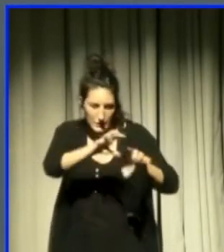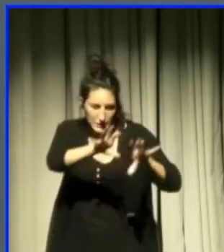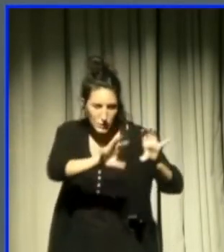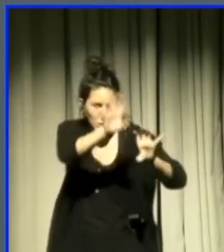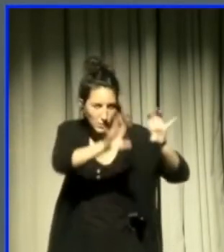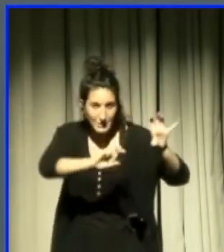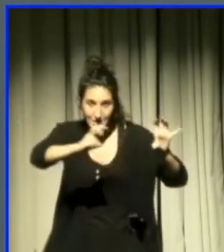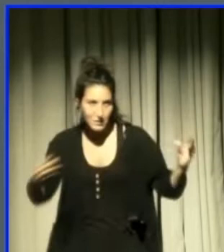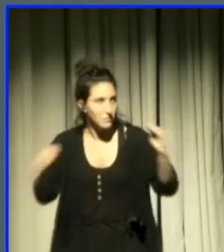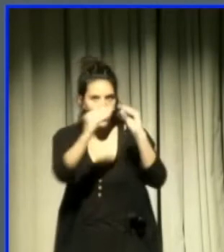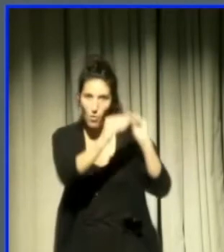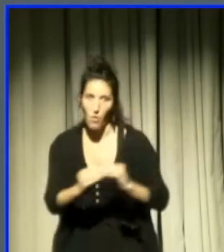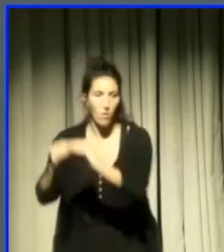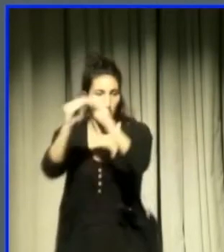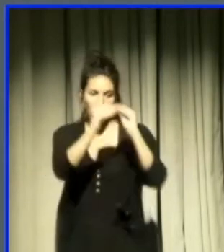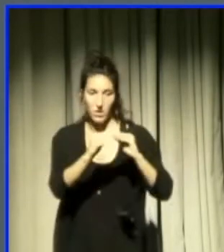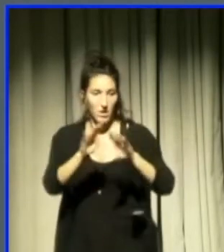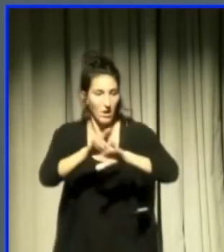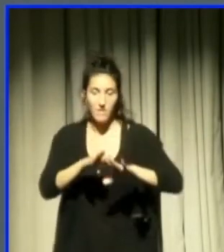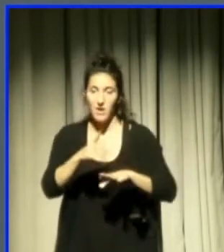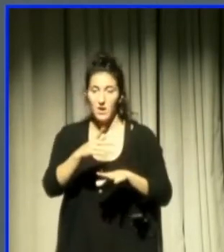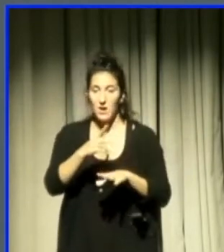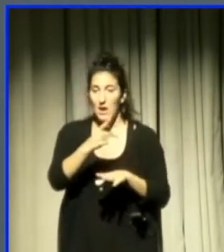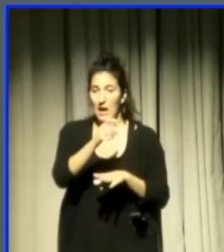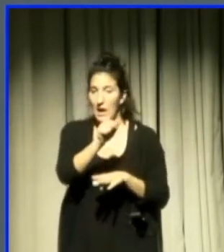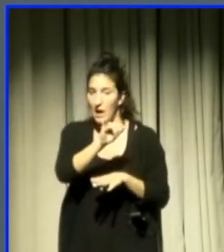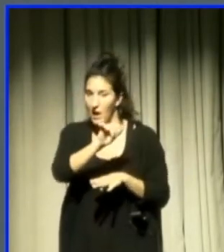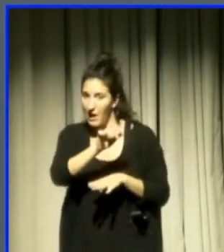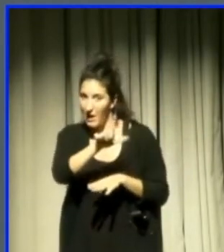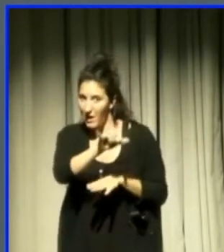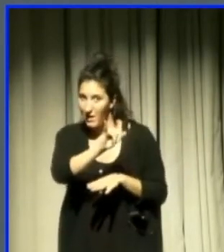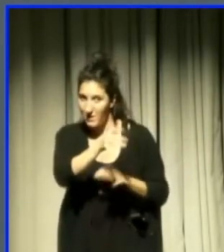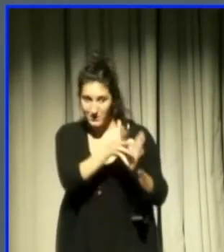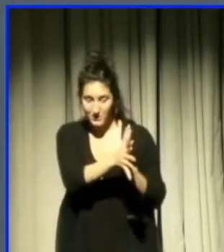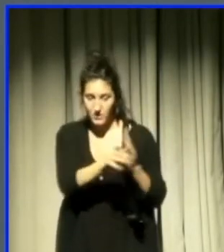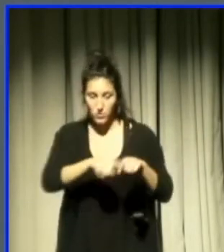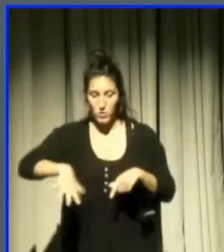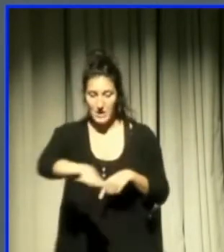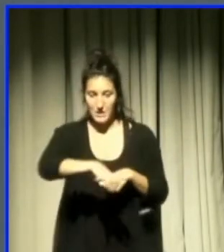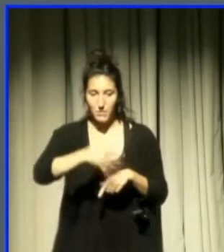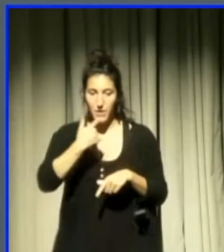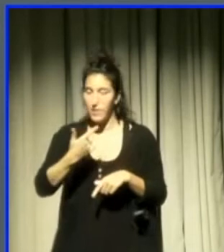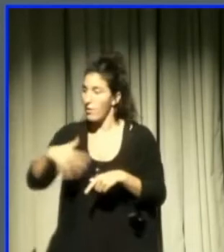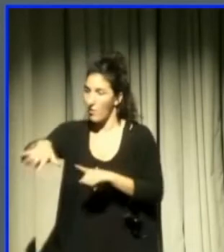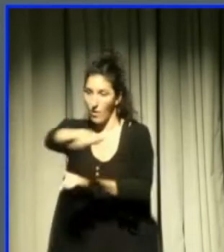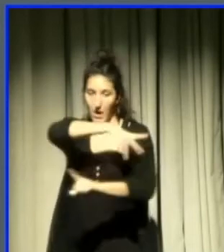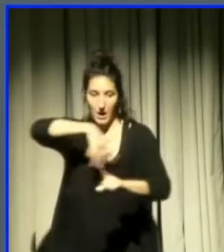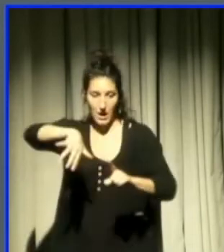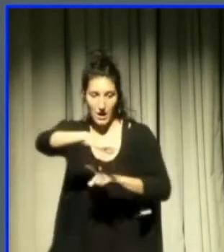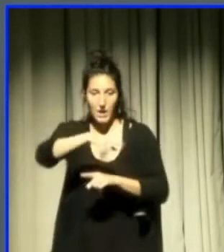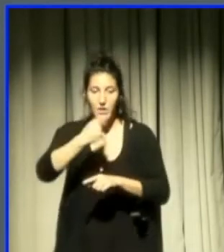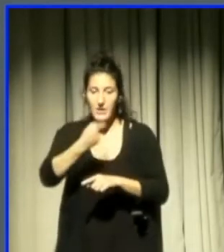has defined as airspace. So if you can read the quote here, it's like, we could call this